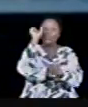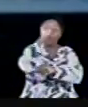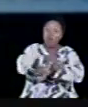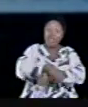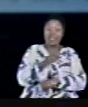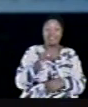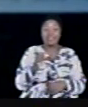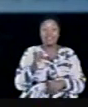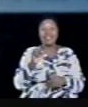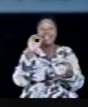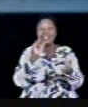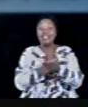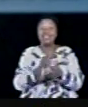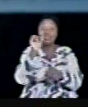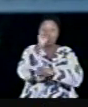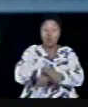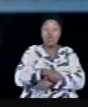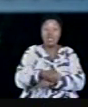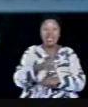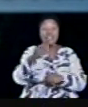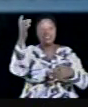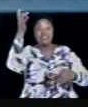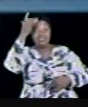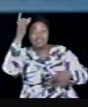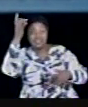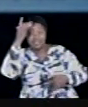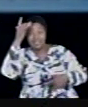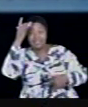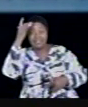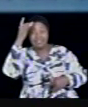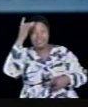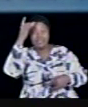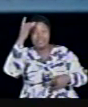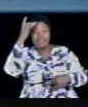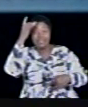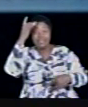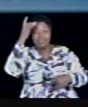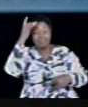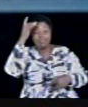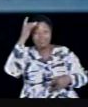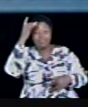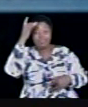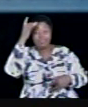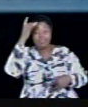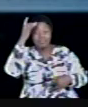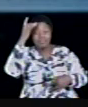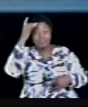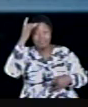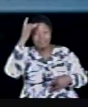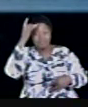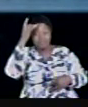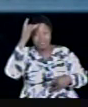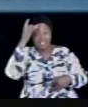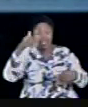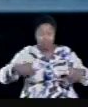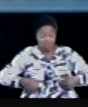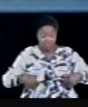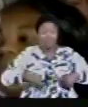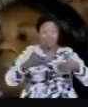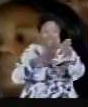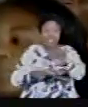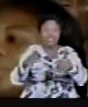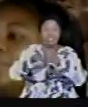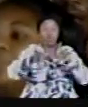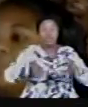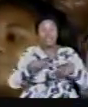that conquers disease, sickness, premature death in your life.